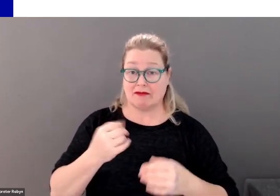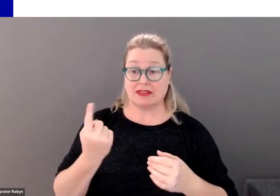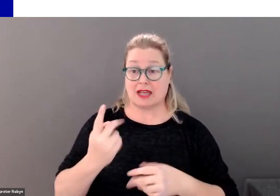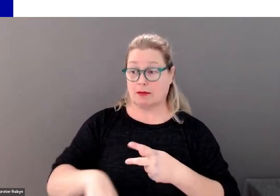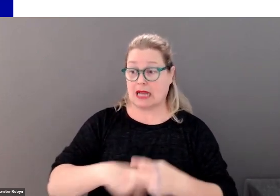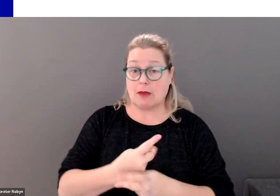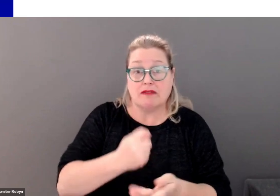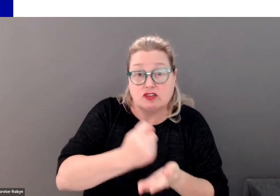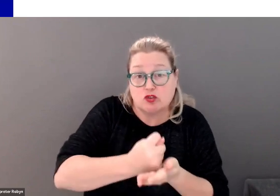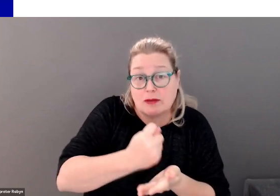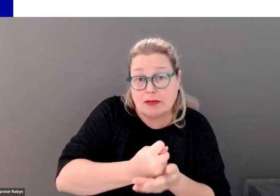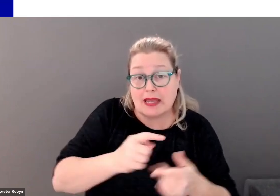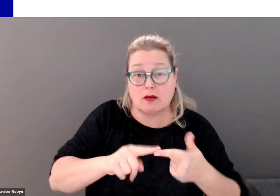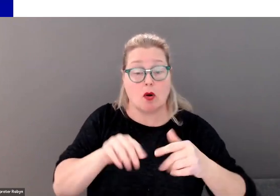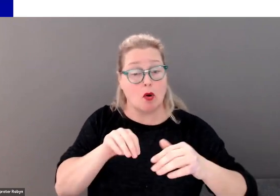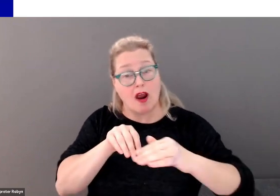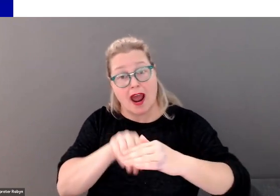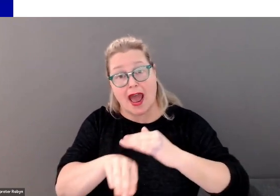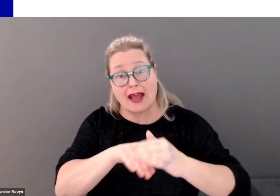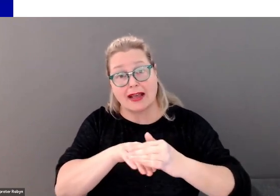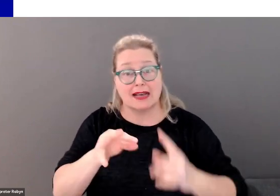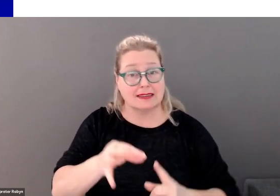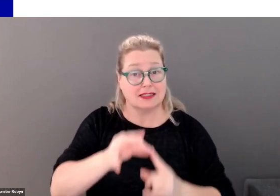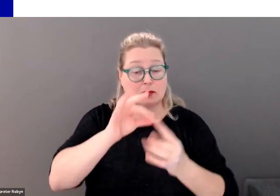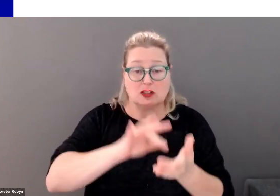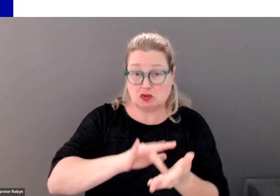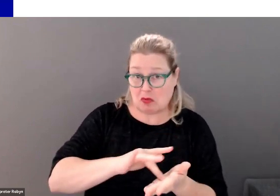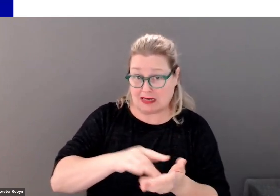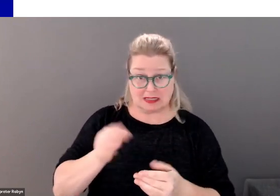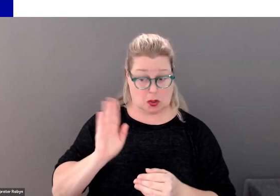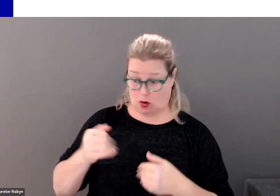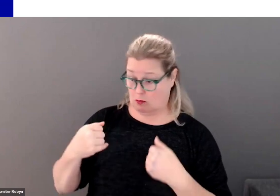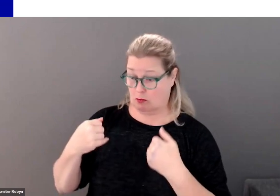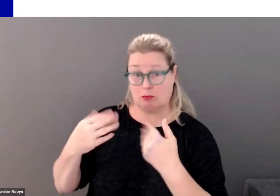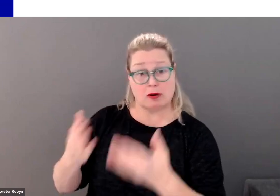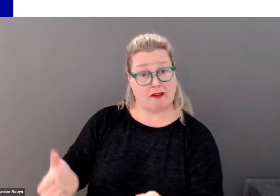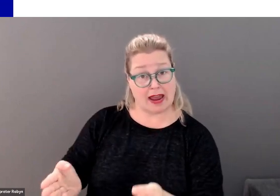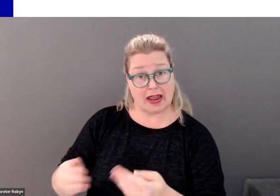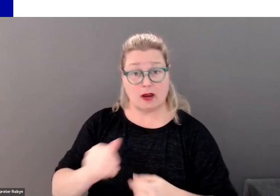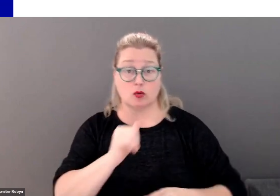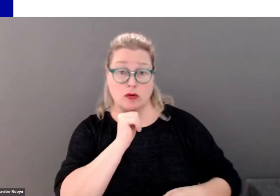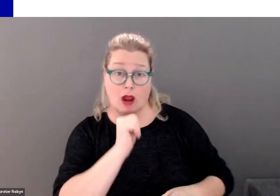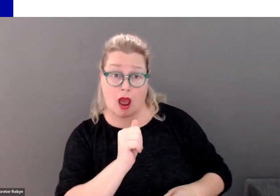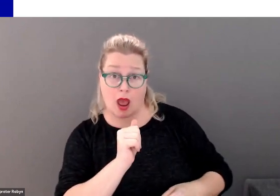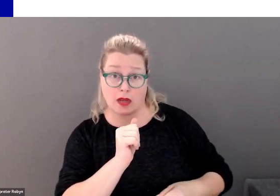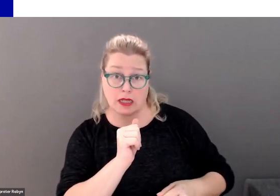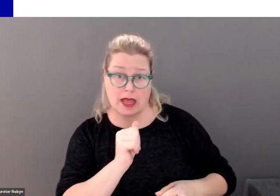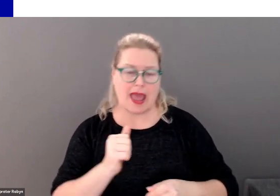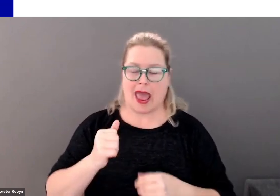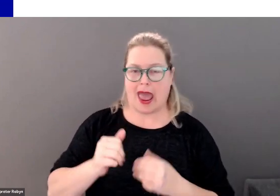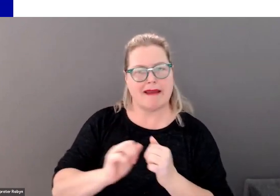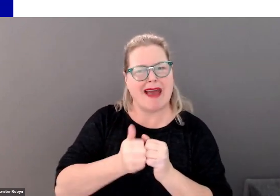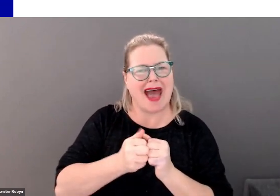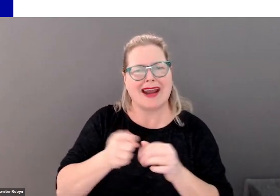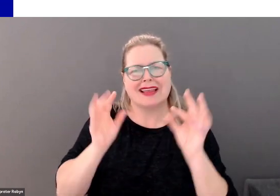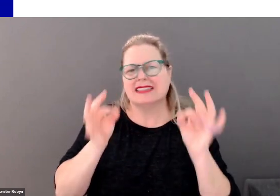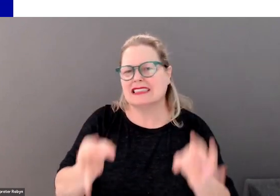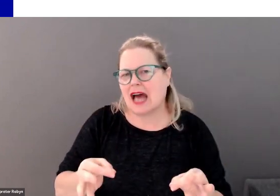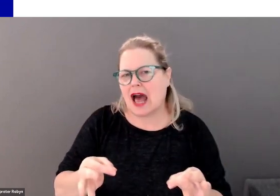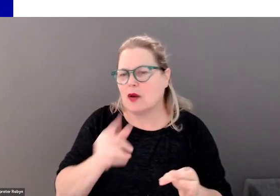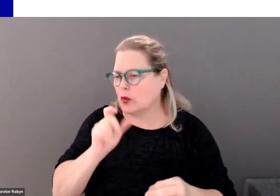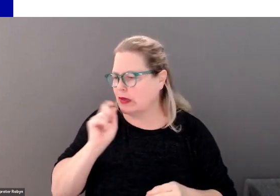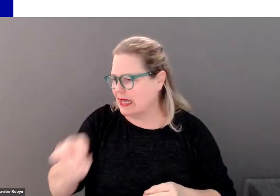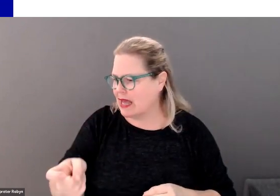such as access to a drug or treatment, will be provided to a patient and under what terms. So, for example, even